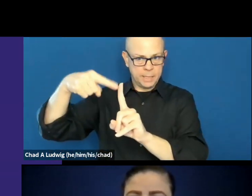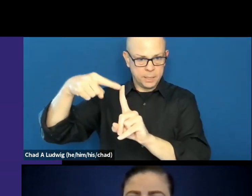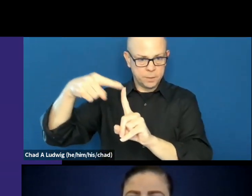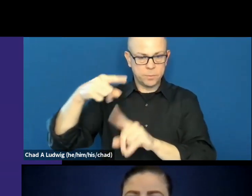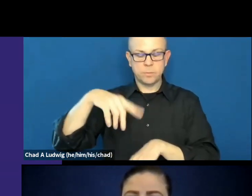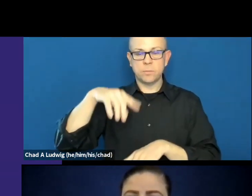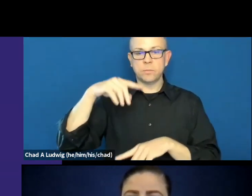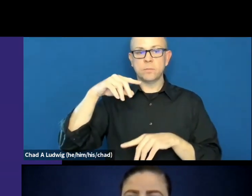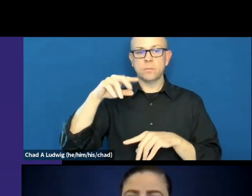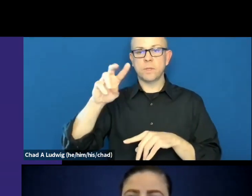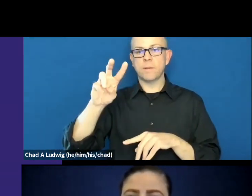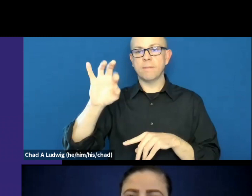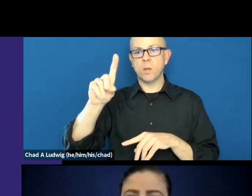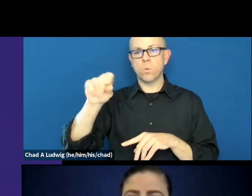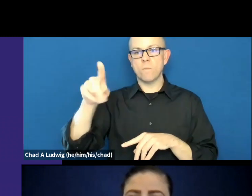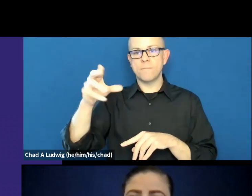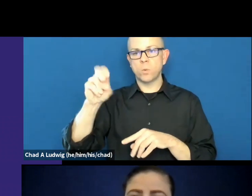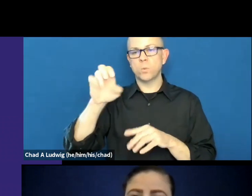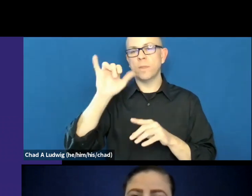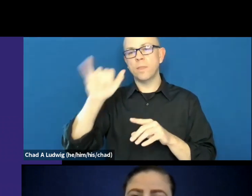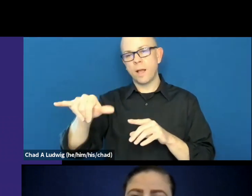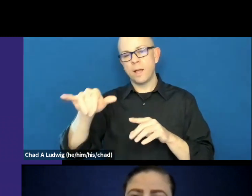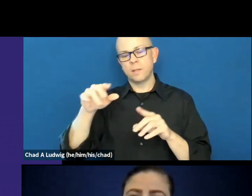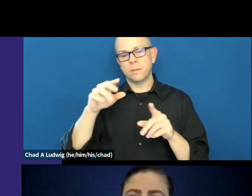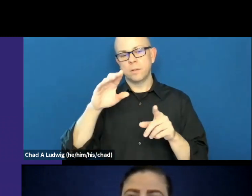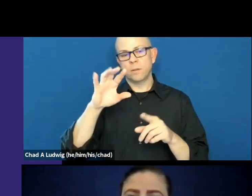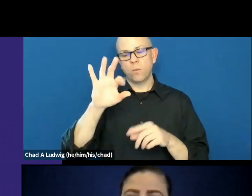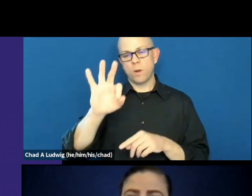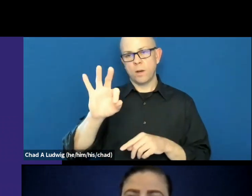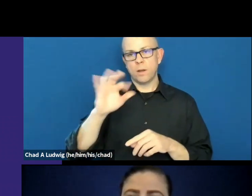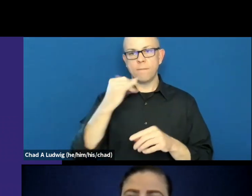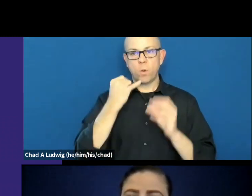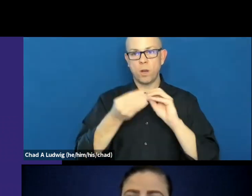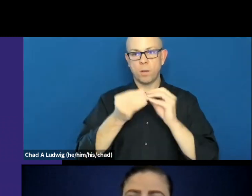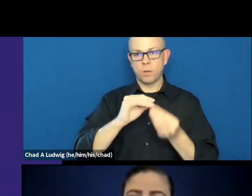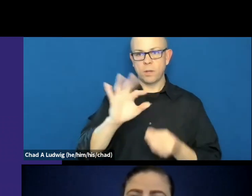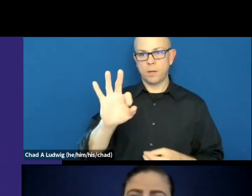address on this slide. Now, as far as the video phone is concerned,